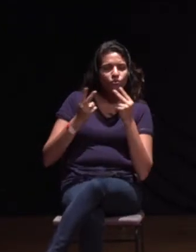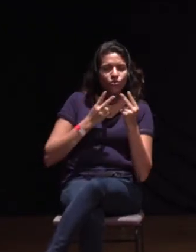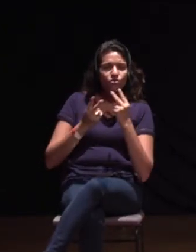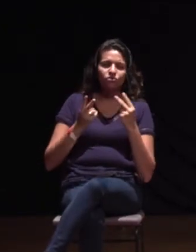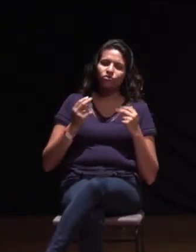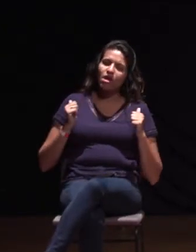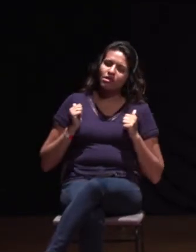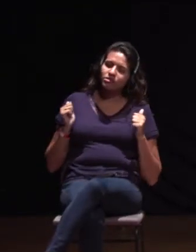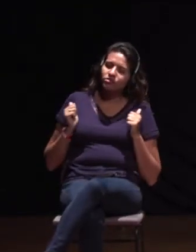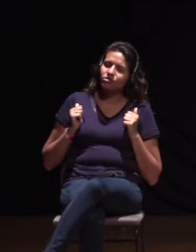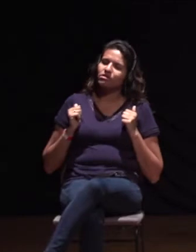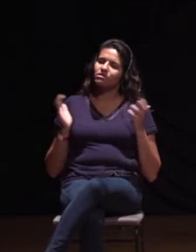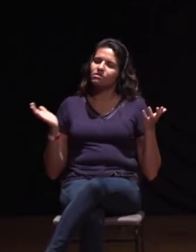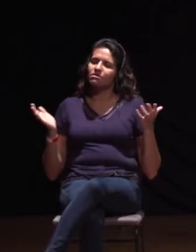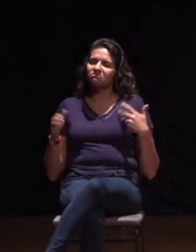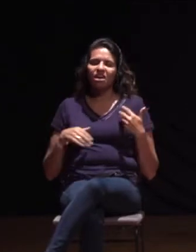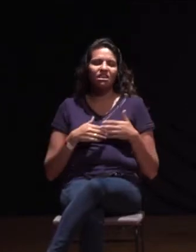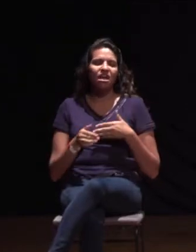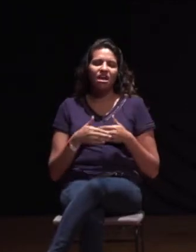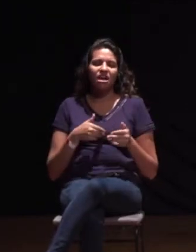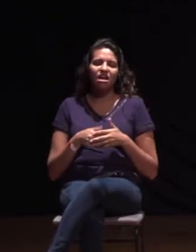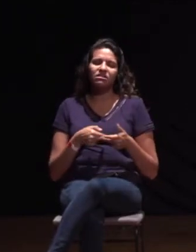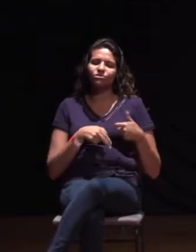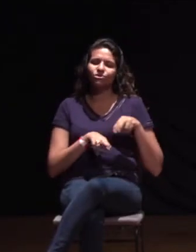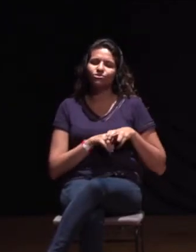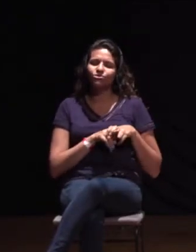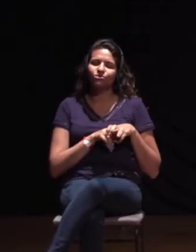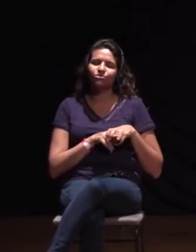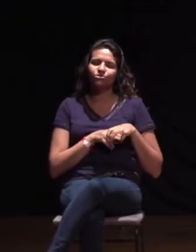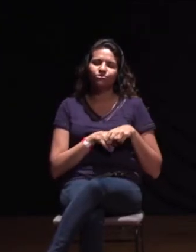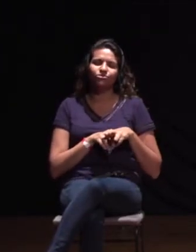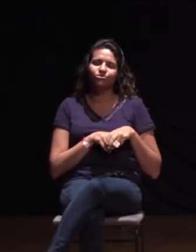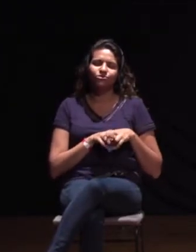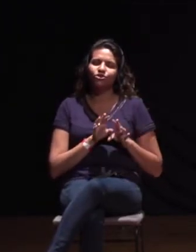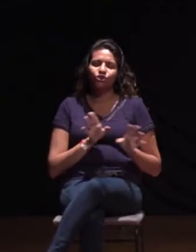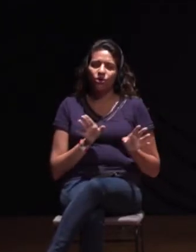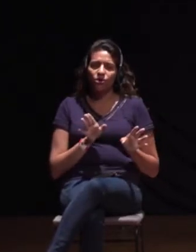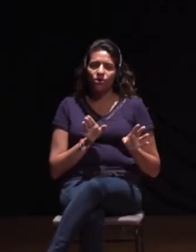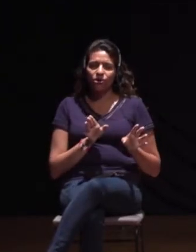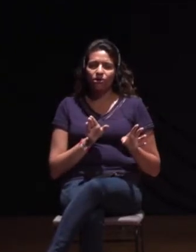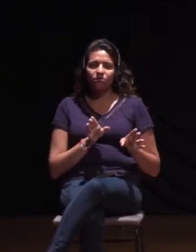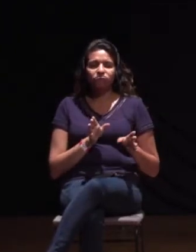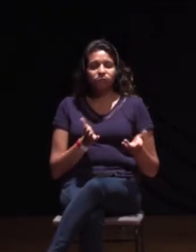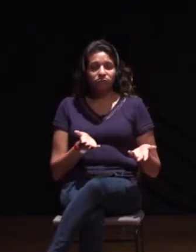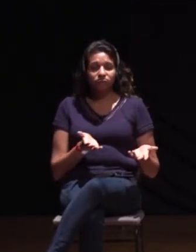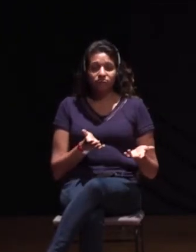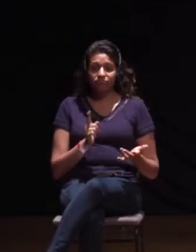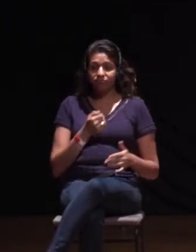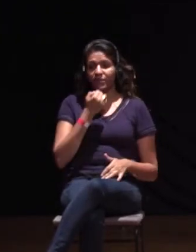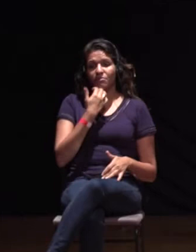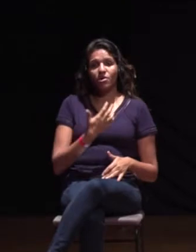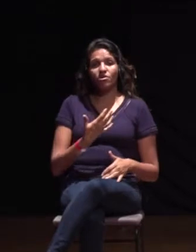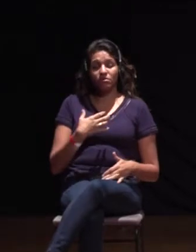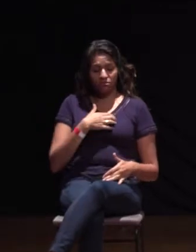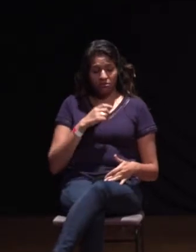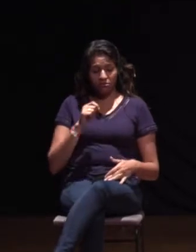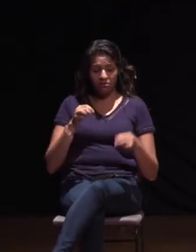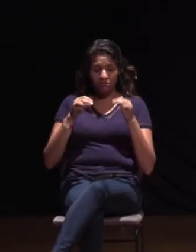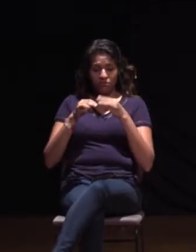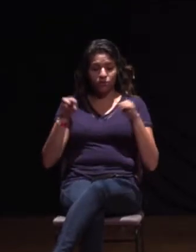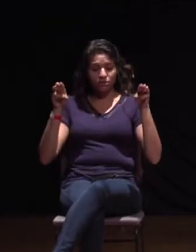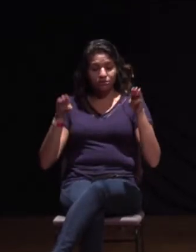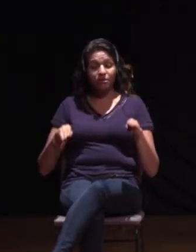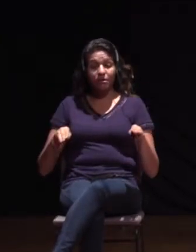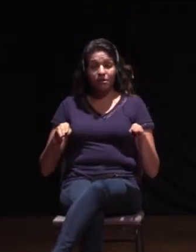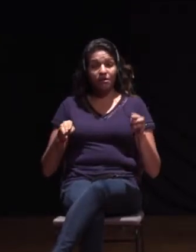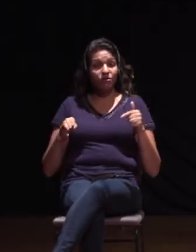everywhere within the perimeters of the institutions, feel like, well, the museum is truly everywhere. And that is something, I don't know if I answer the